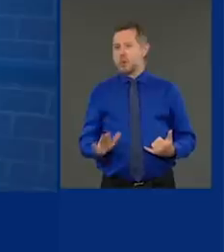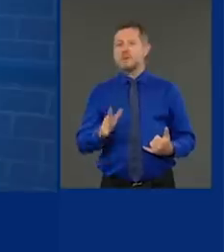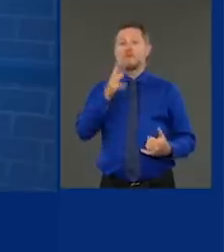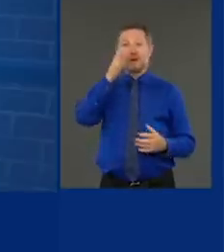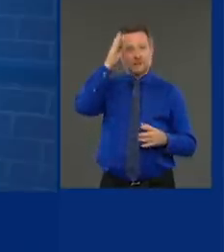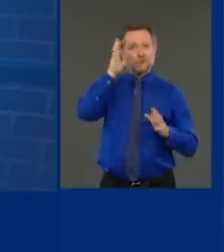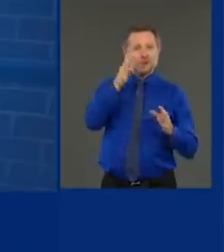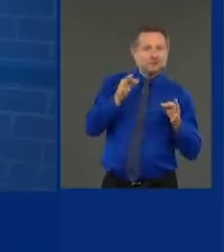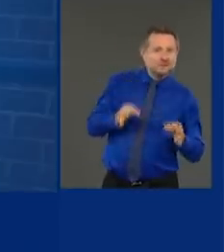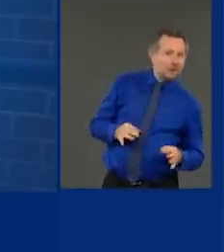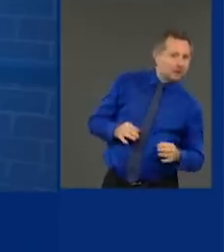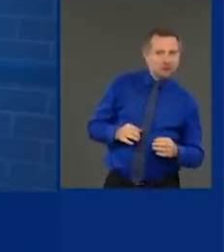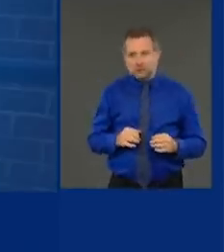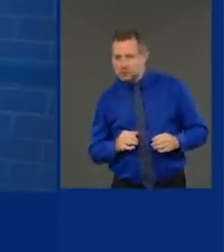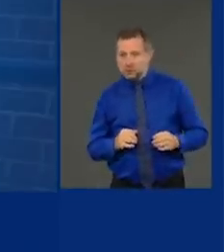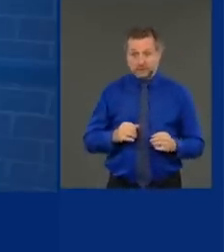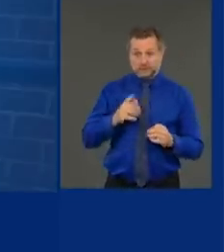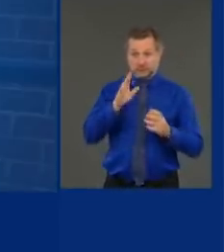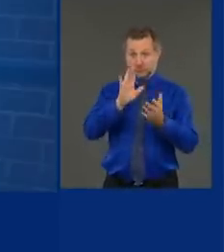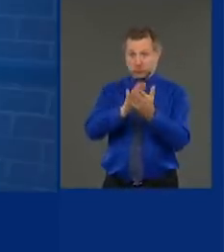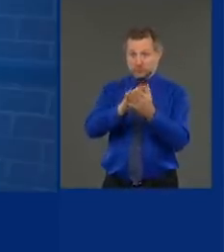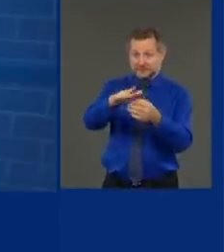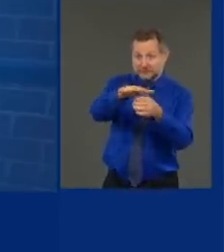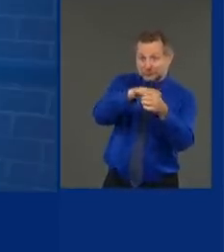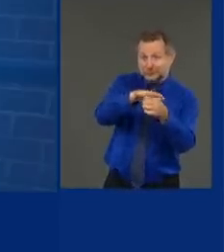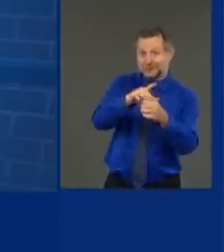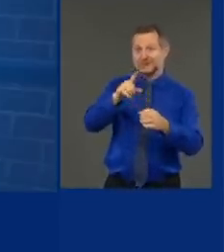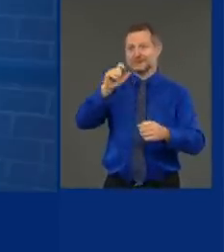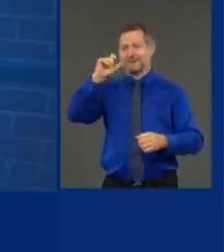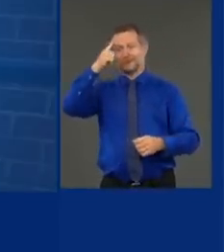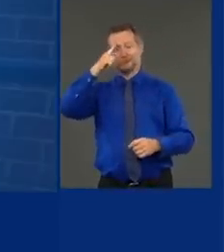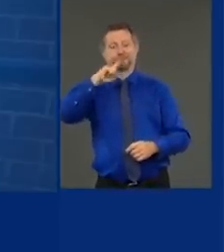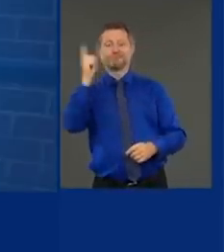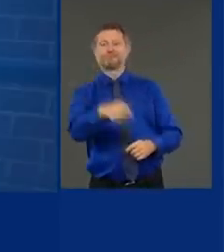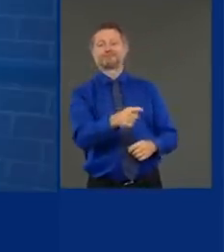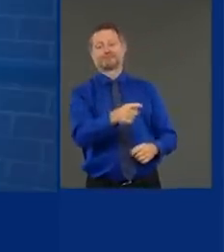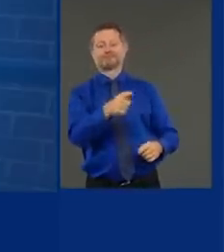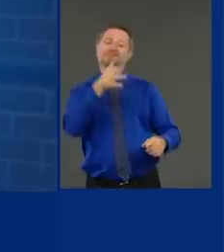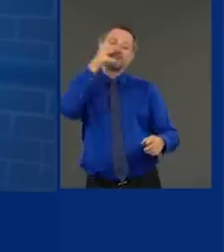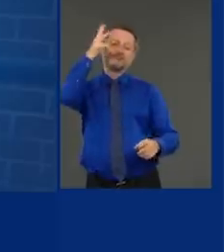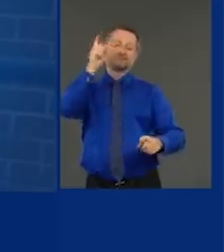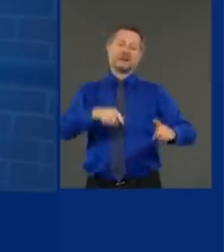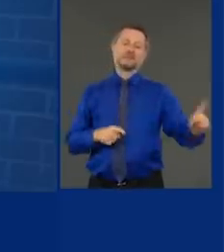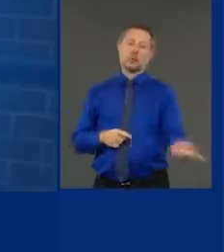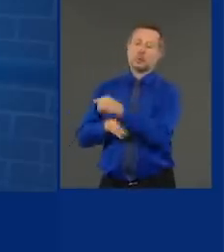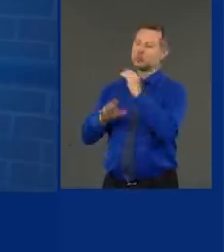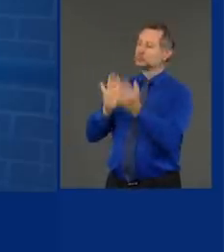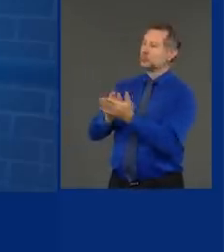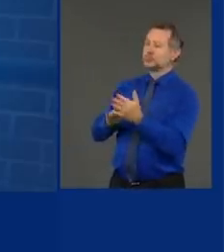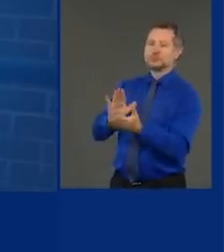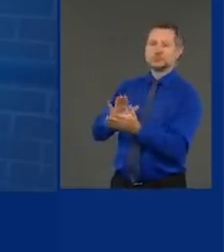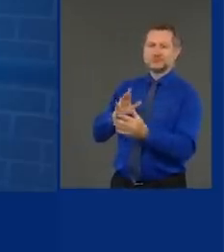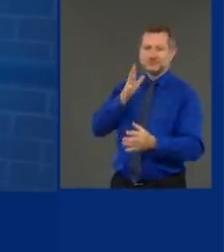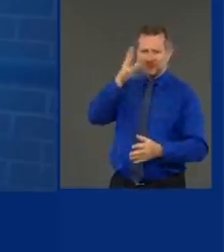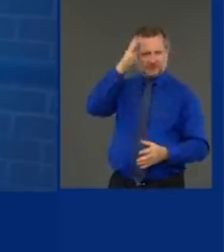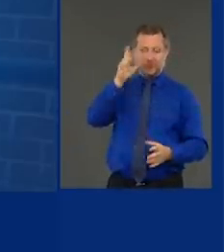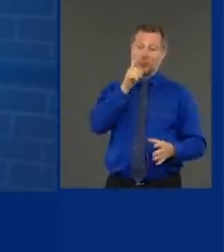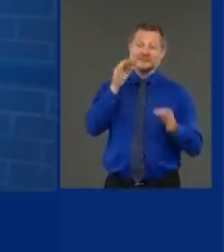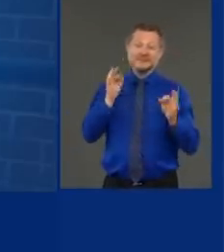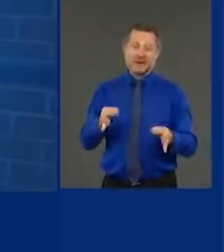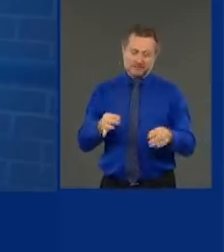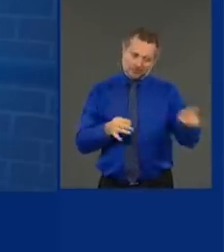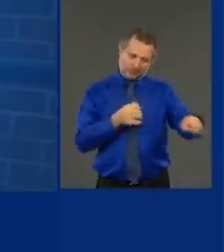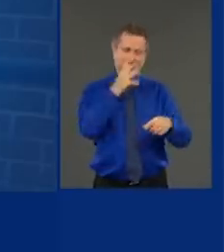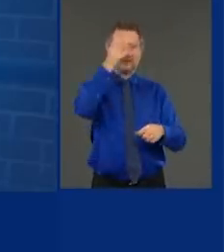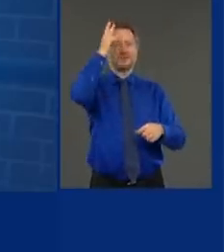tell me whether or not I should send my child to school. I'm going to make that determination. And I'm going to